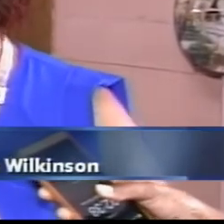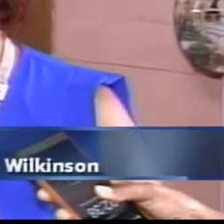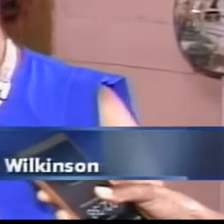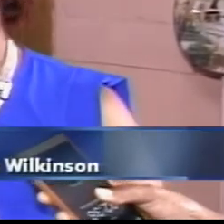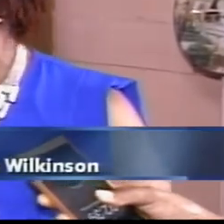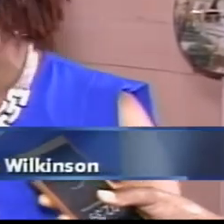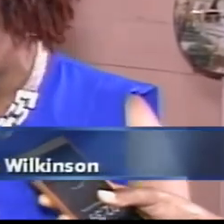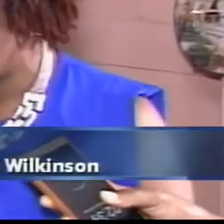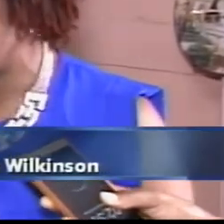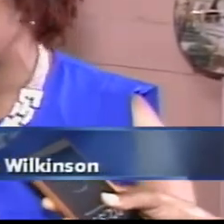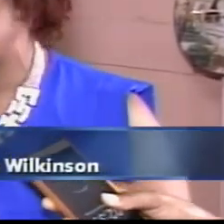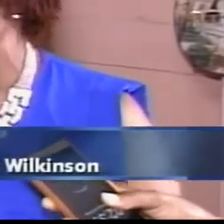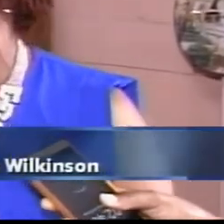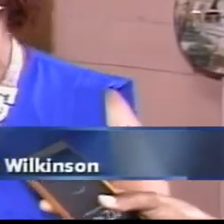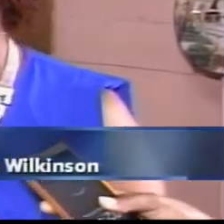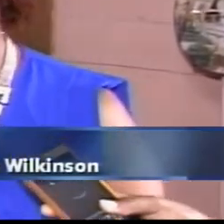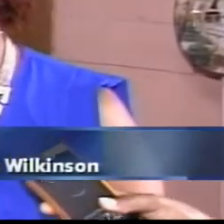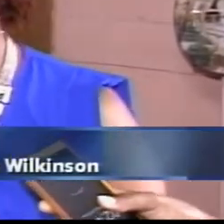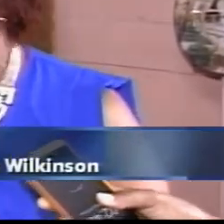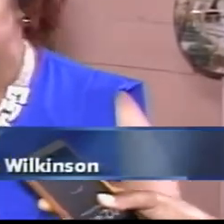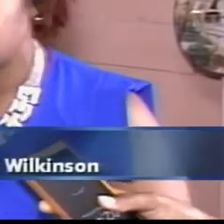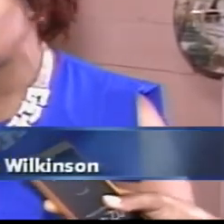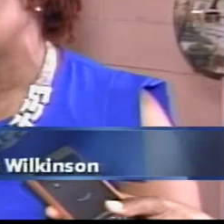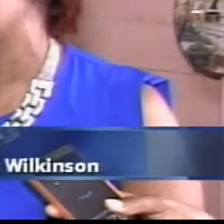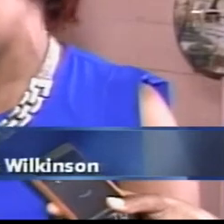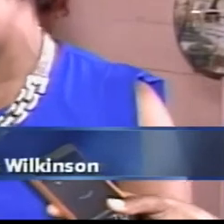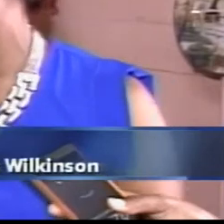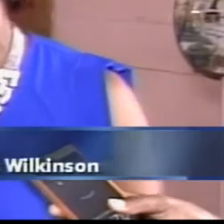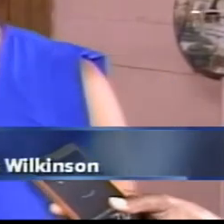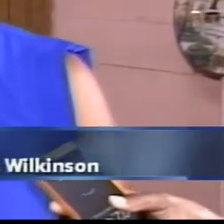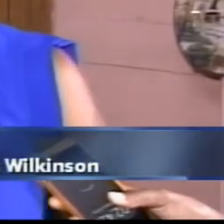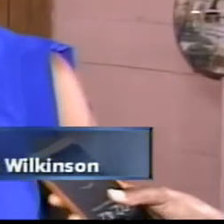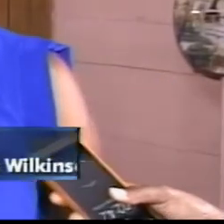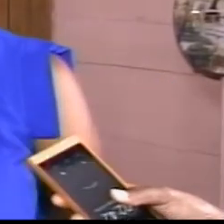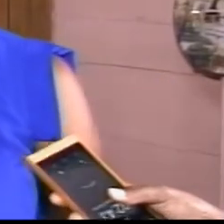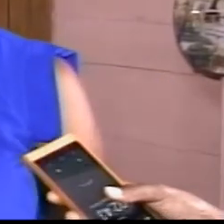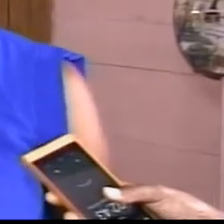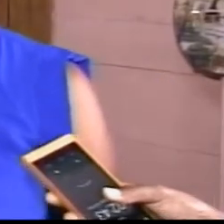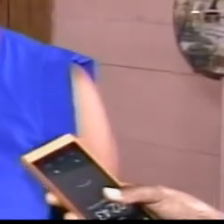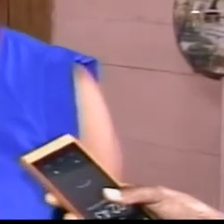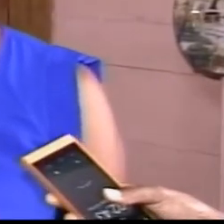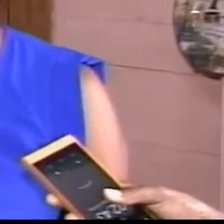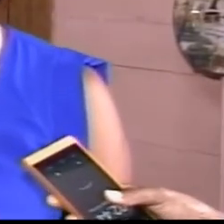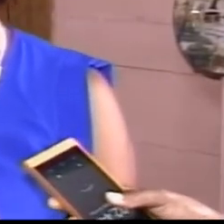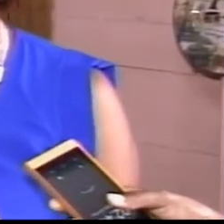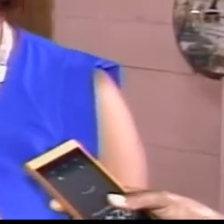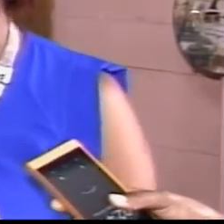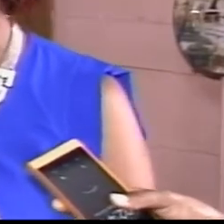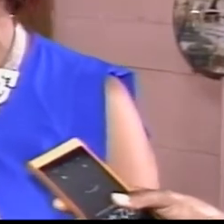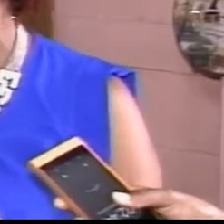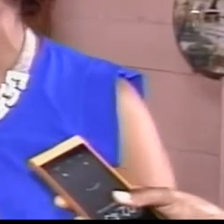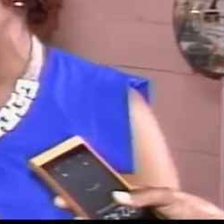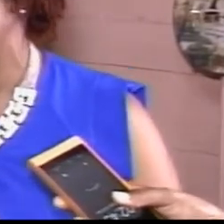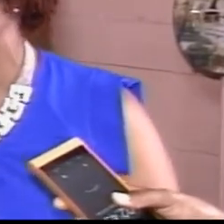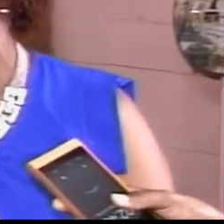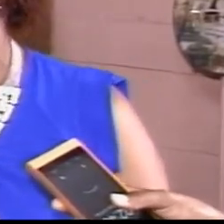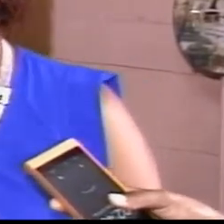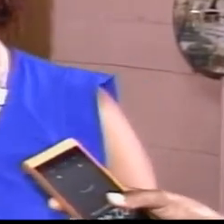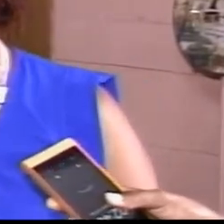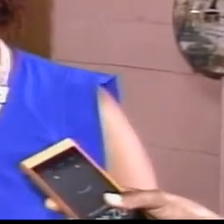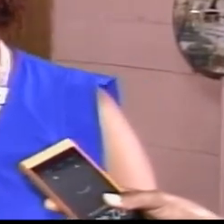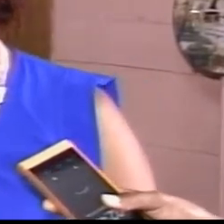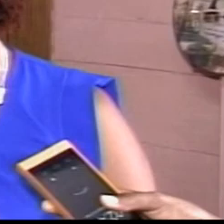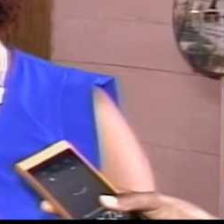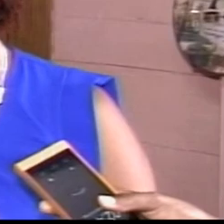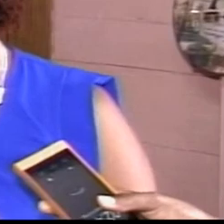hearing, and that's her eyesight is pretty good, and that's it. And the usual aches and pains, what you expect for 100 years, you understand. But basically, it's